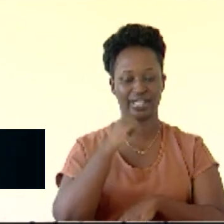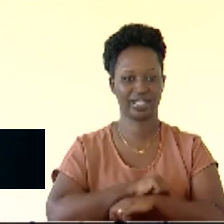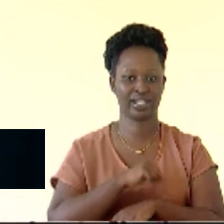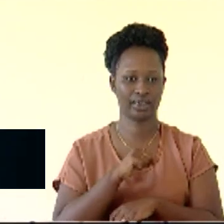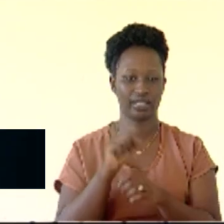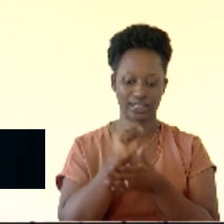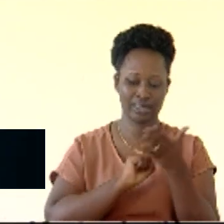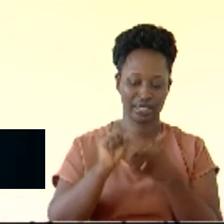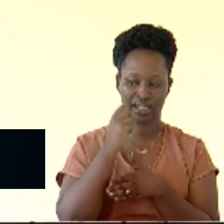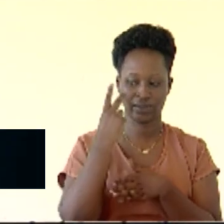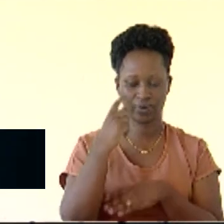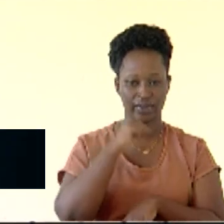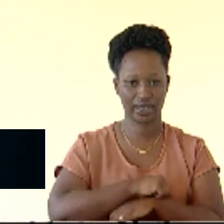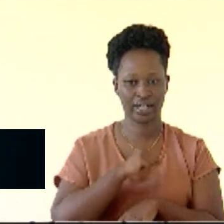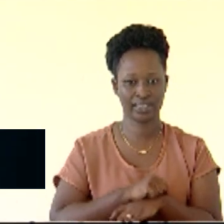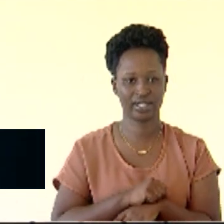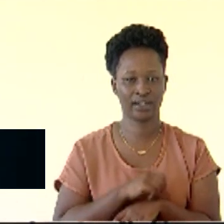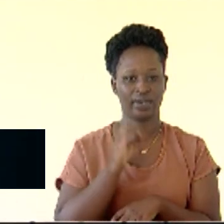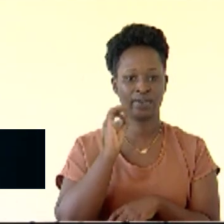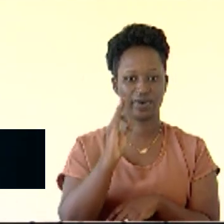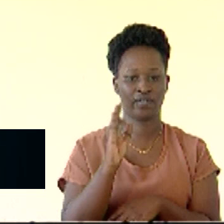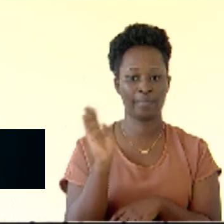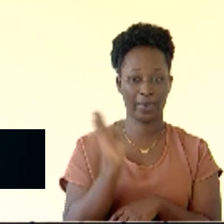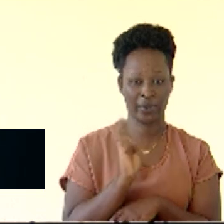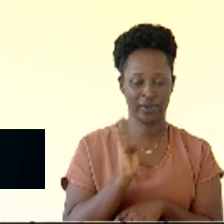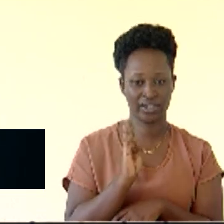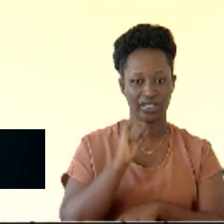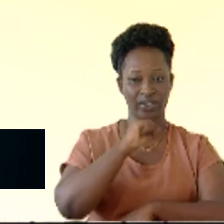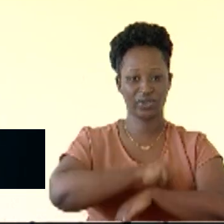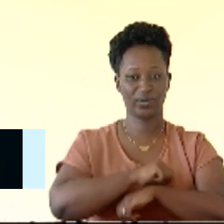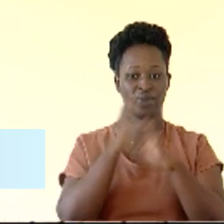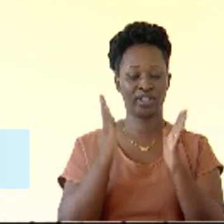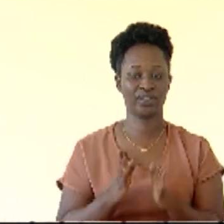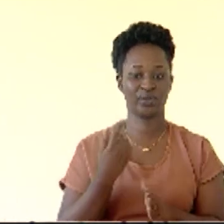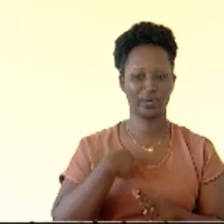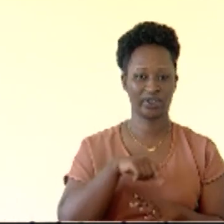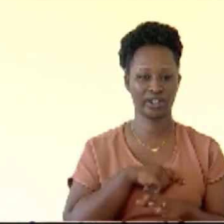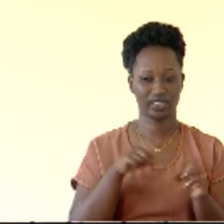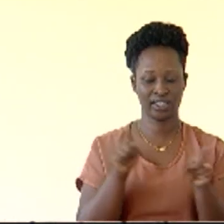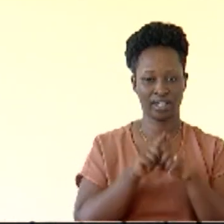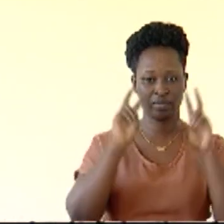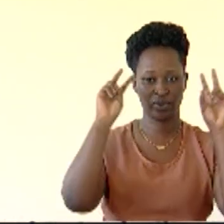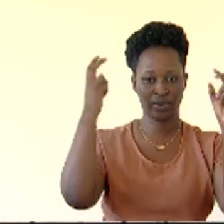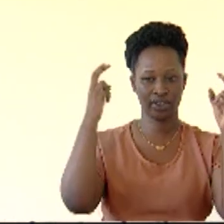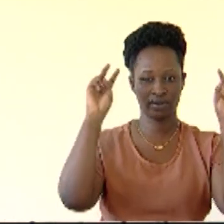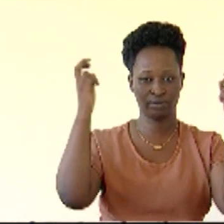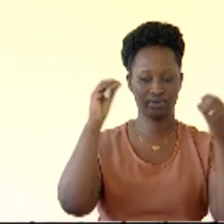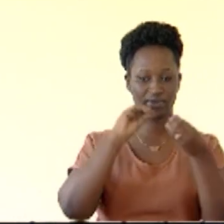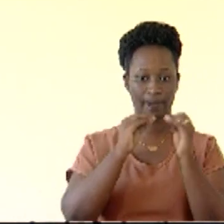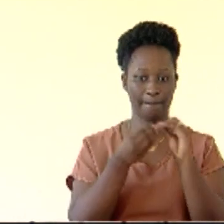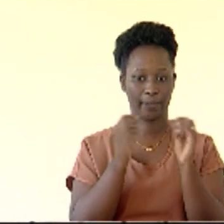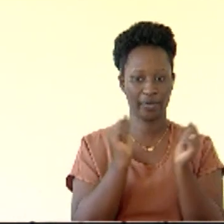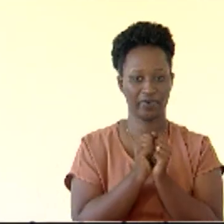Senior 2 class of biology. Students, we are still on the same unit, which is unit 14, sexual behaviors and sexual